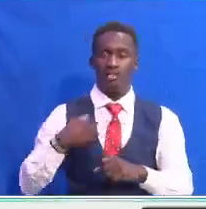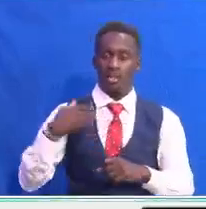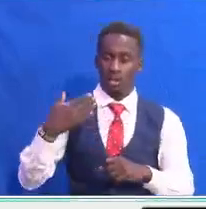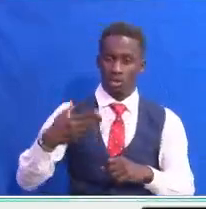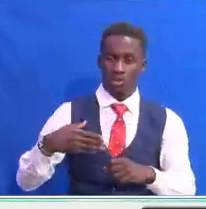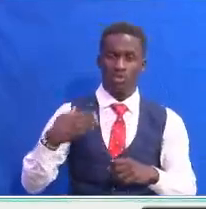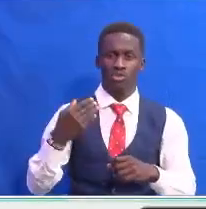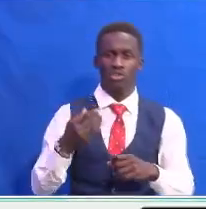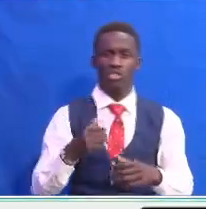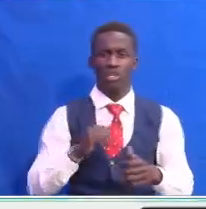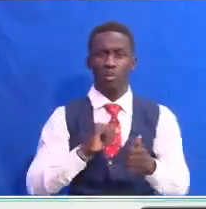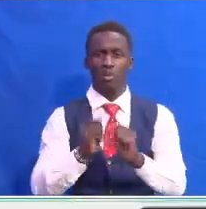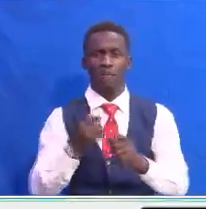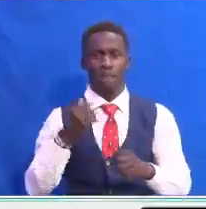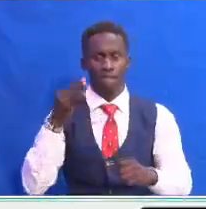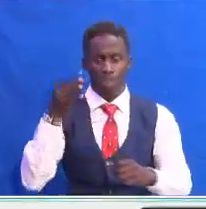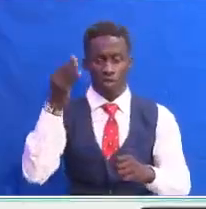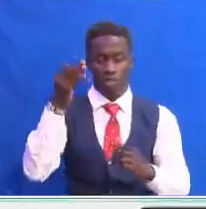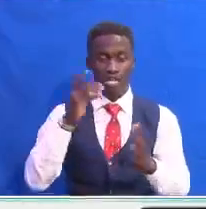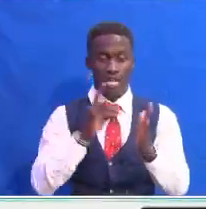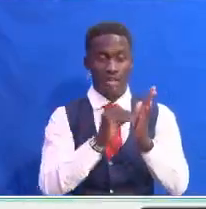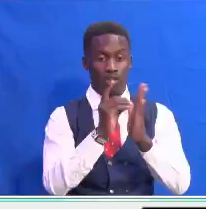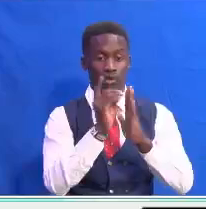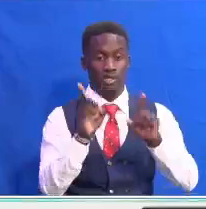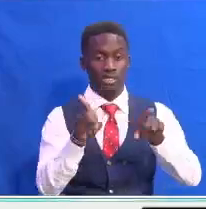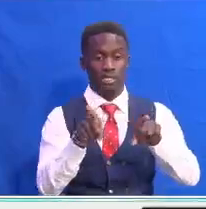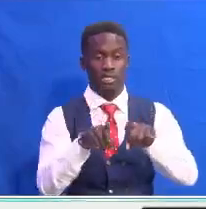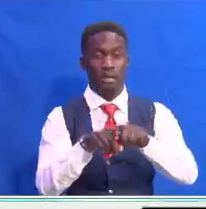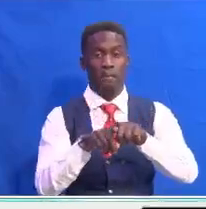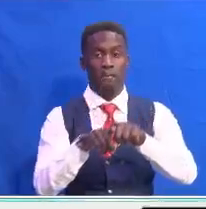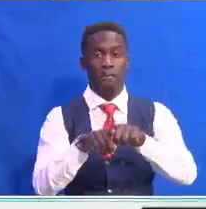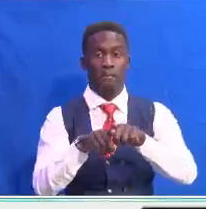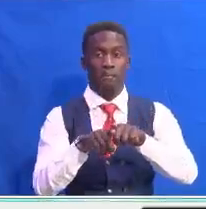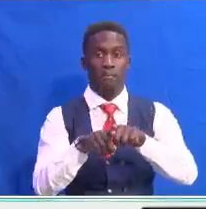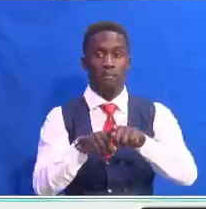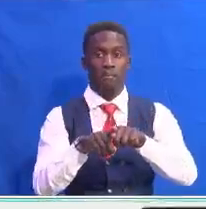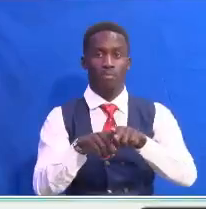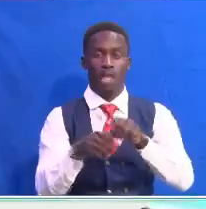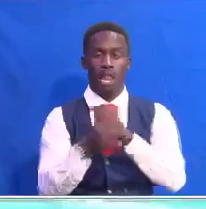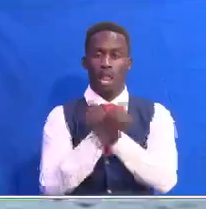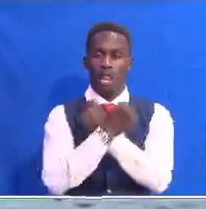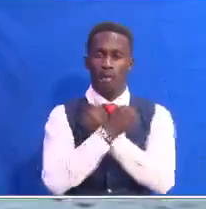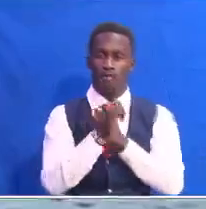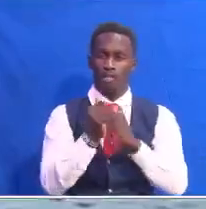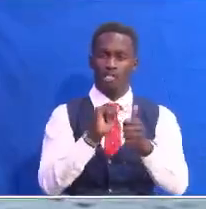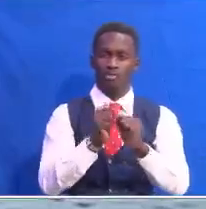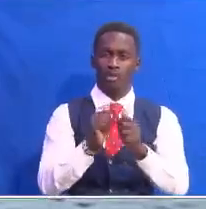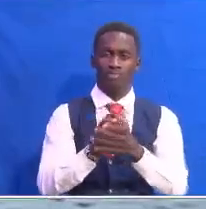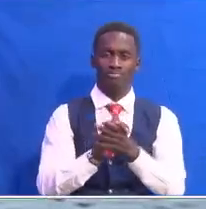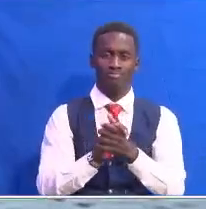future development and probably loving the sport as we go by.